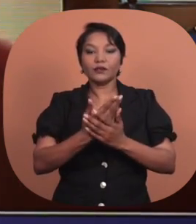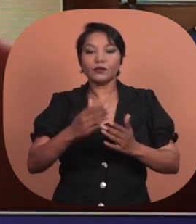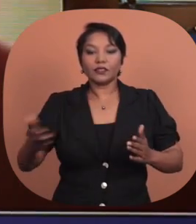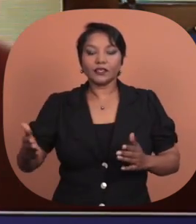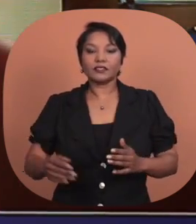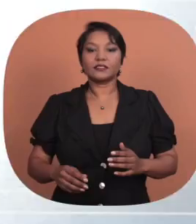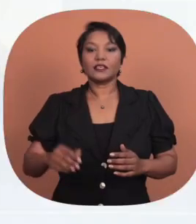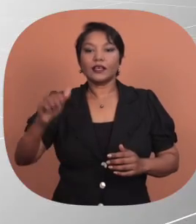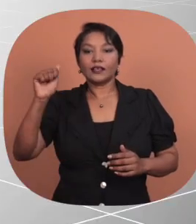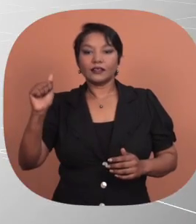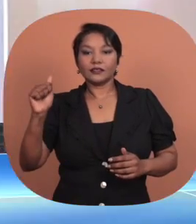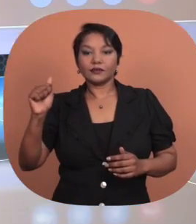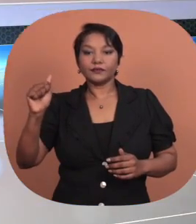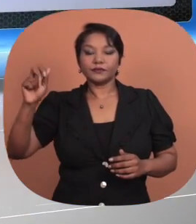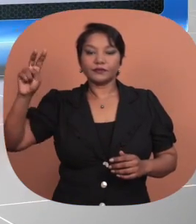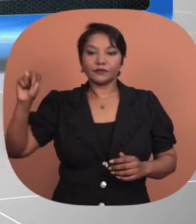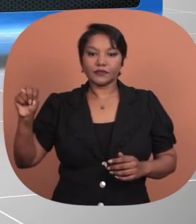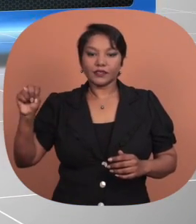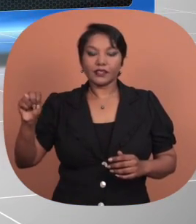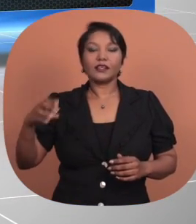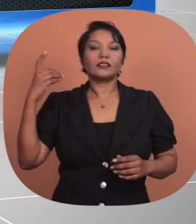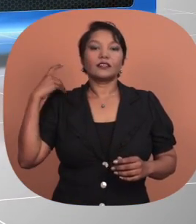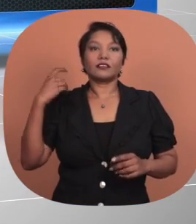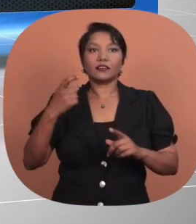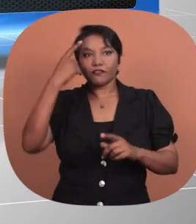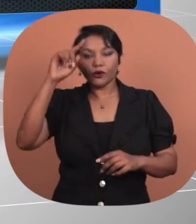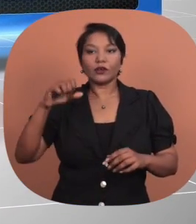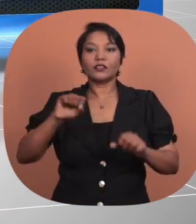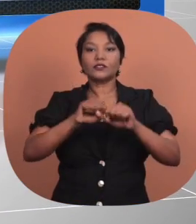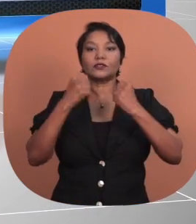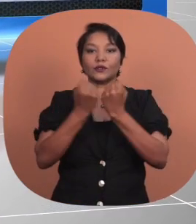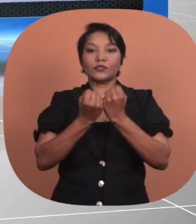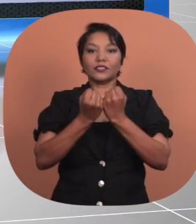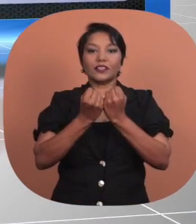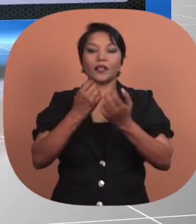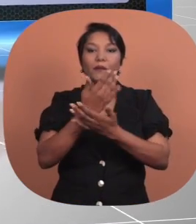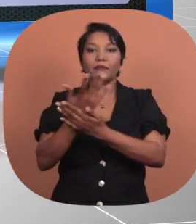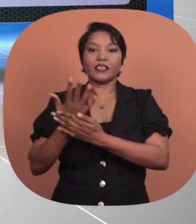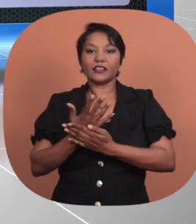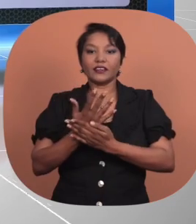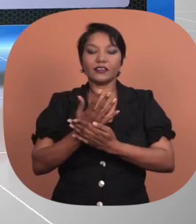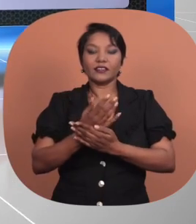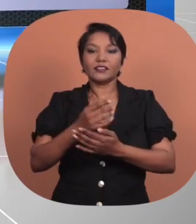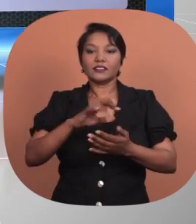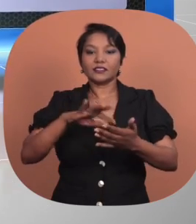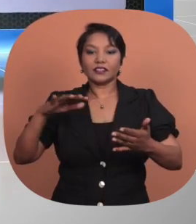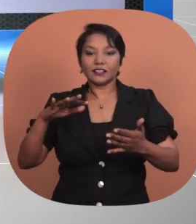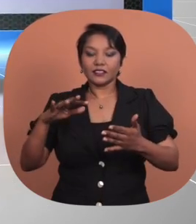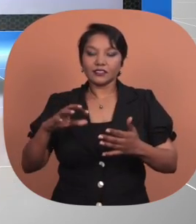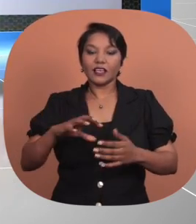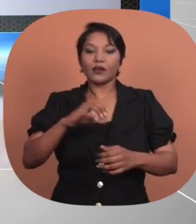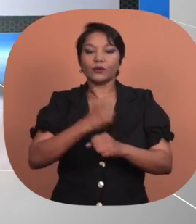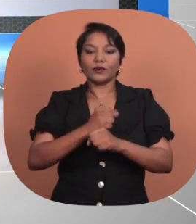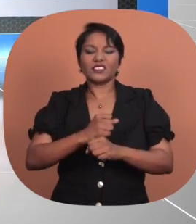for Social Media Studies, Program Director of the Small and Medium Enterprise Master's Program, LATAM